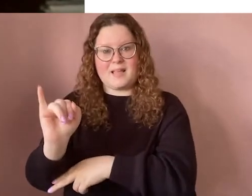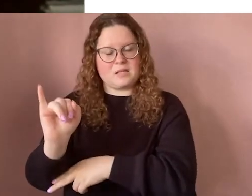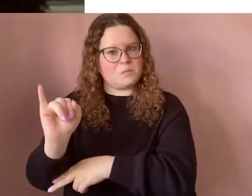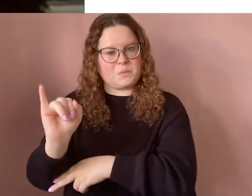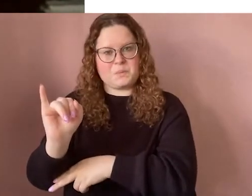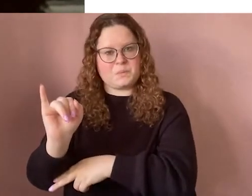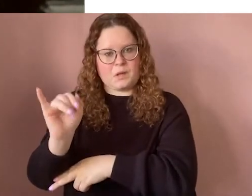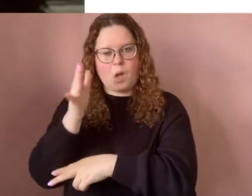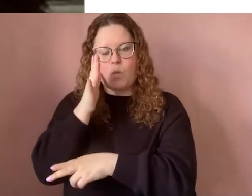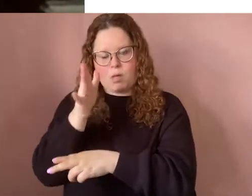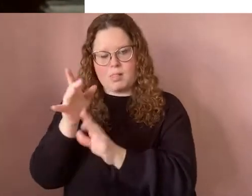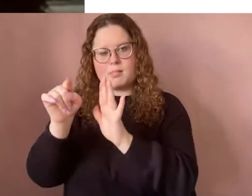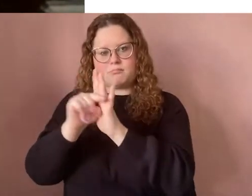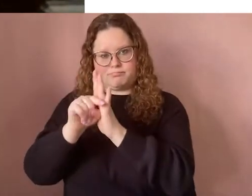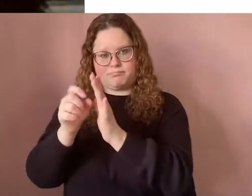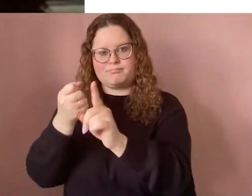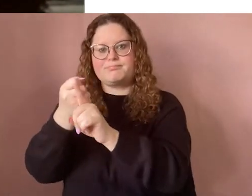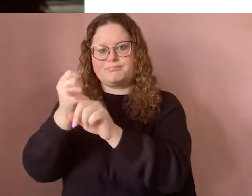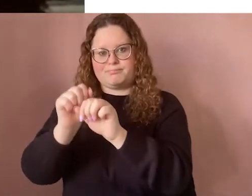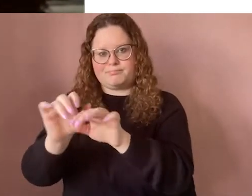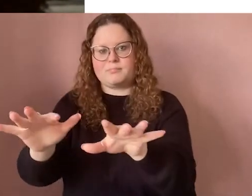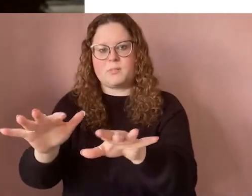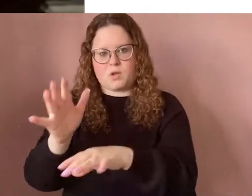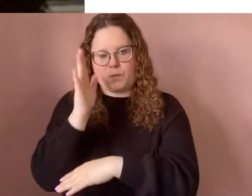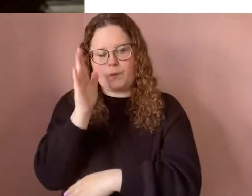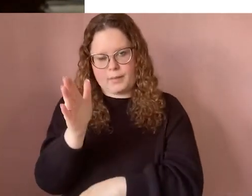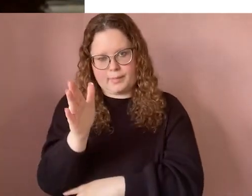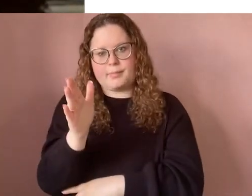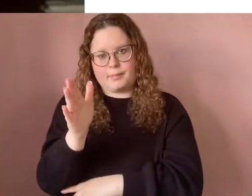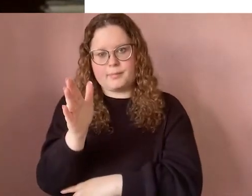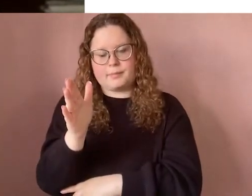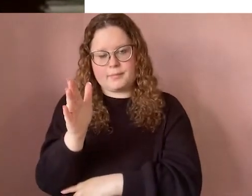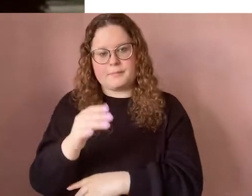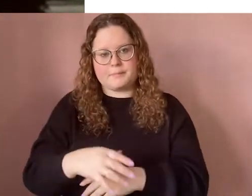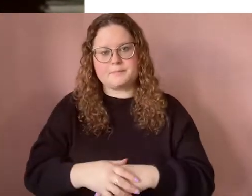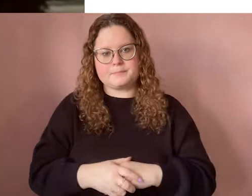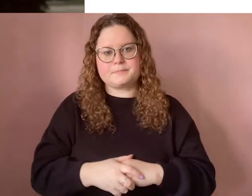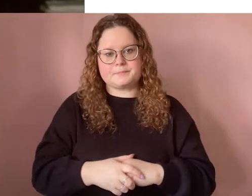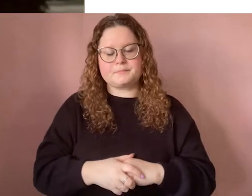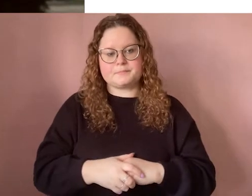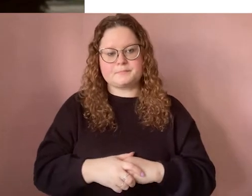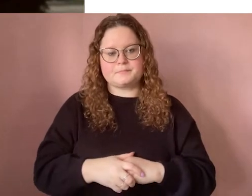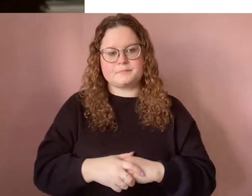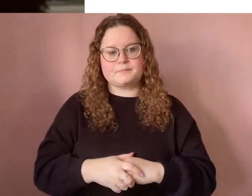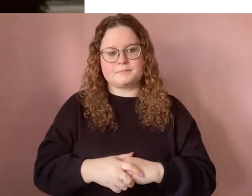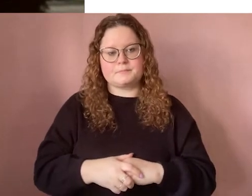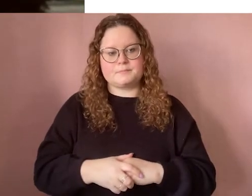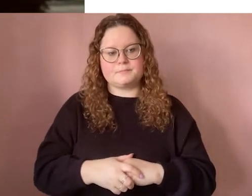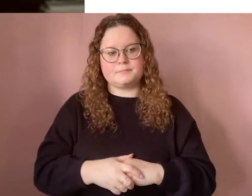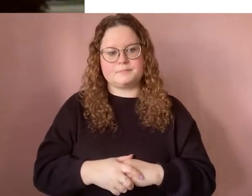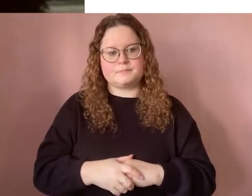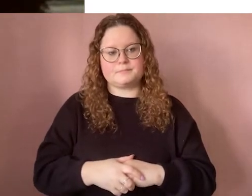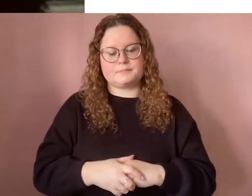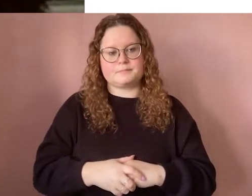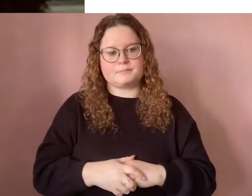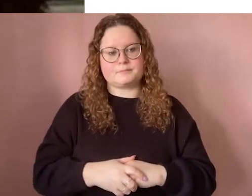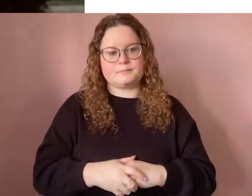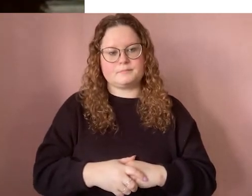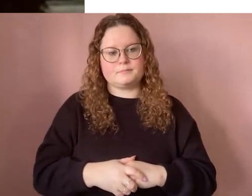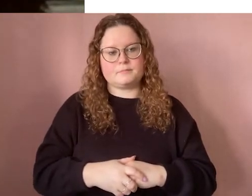to traverse and intrude upon what we value of ourselves as human